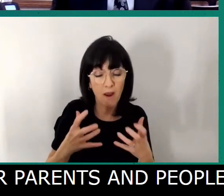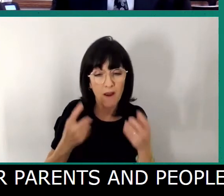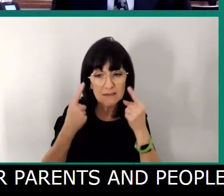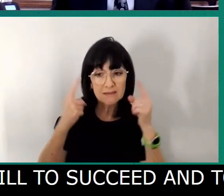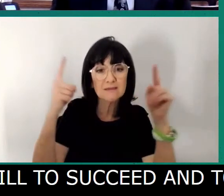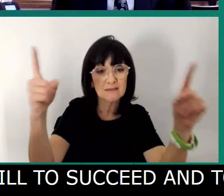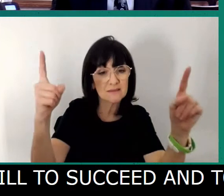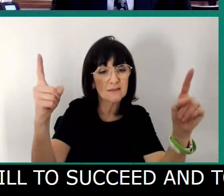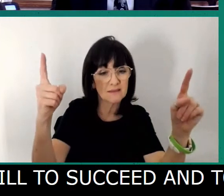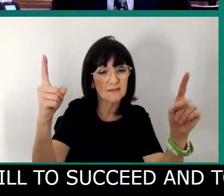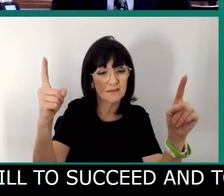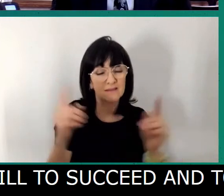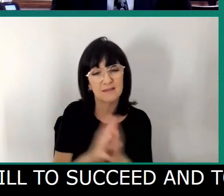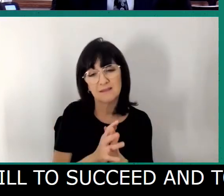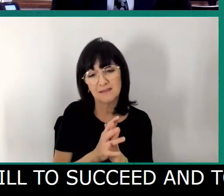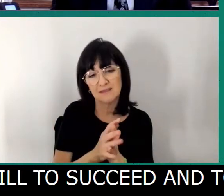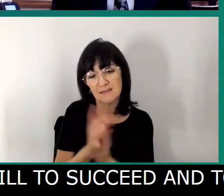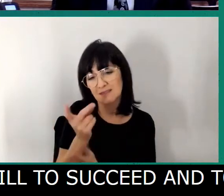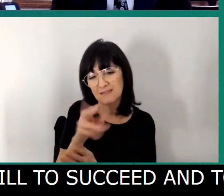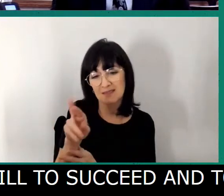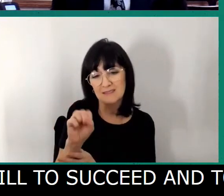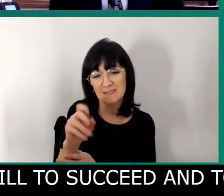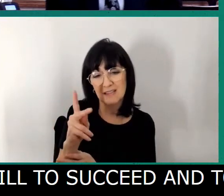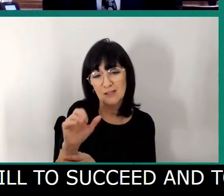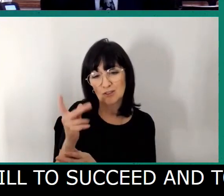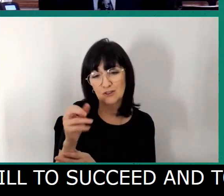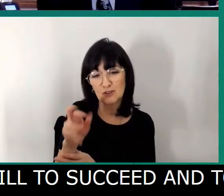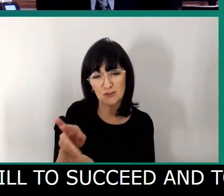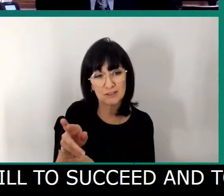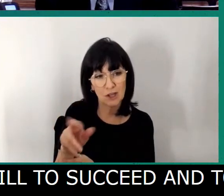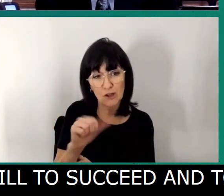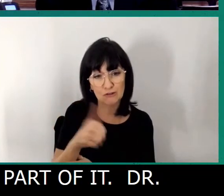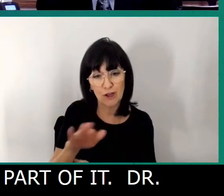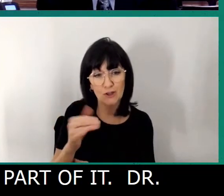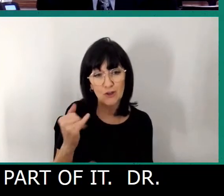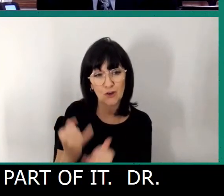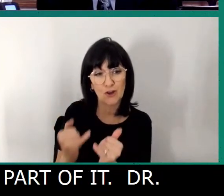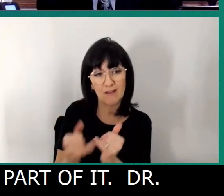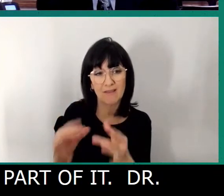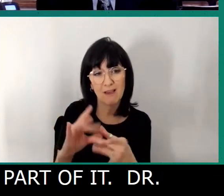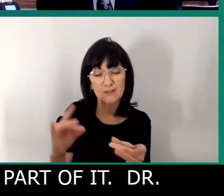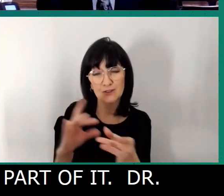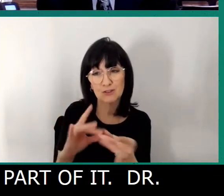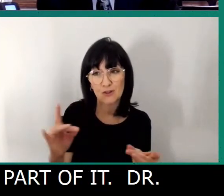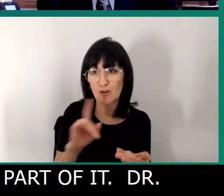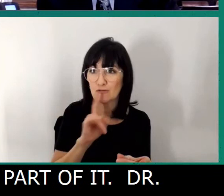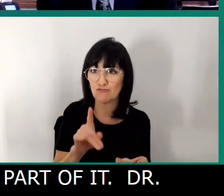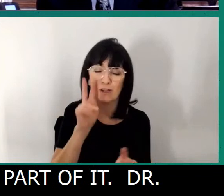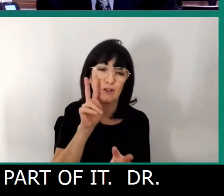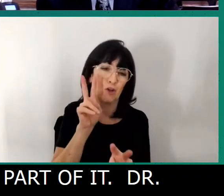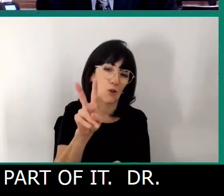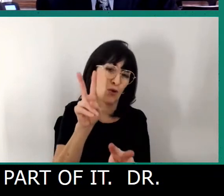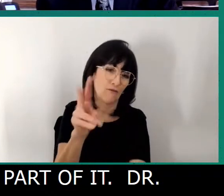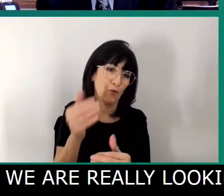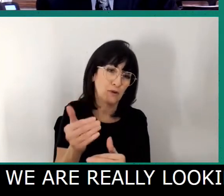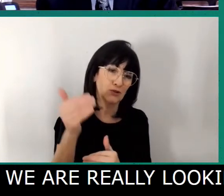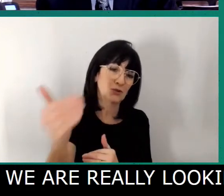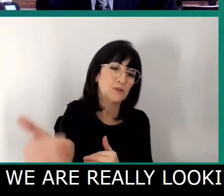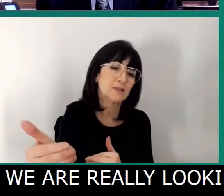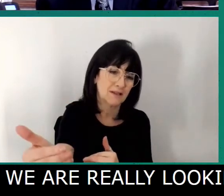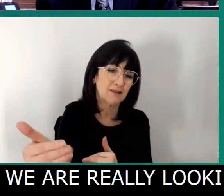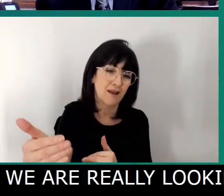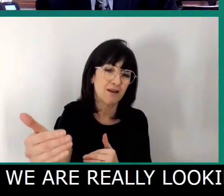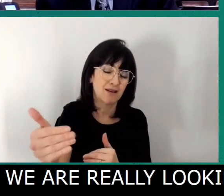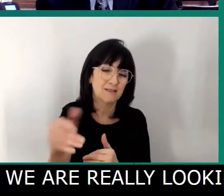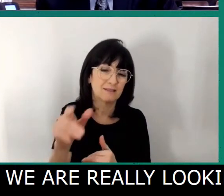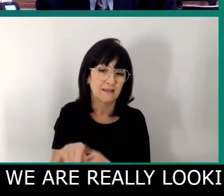Skelcher, any last thoughts? We're really looking forward to the next session, which we expect to do on the Brown versus Board